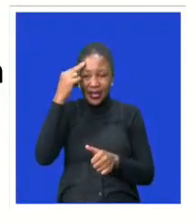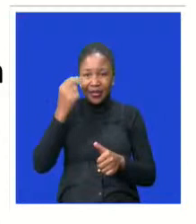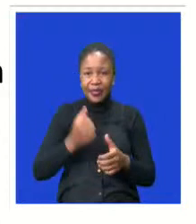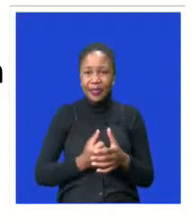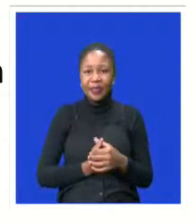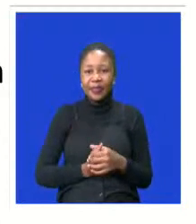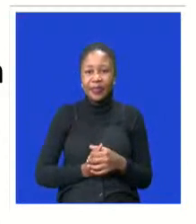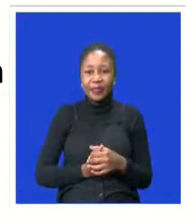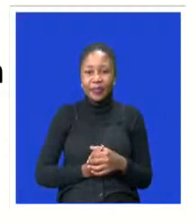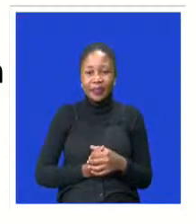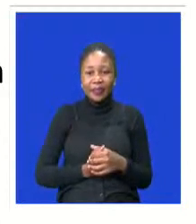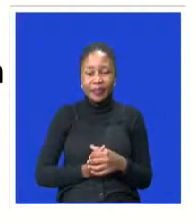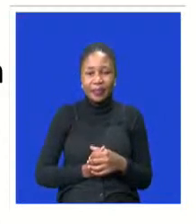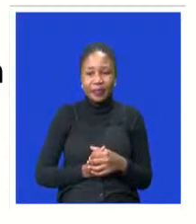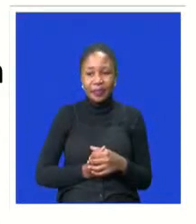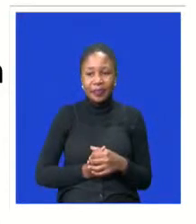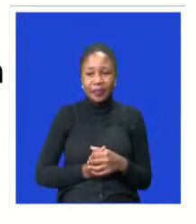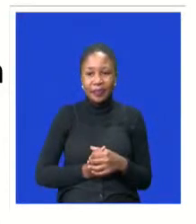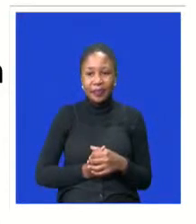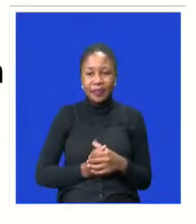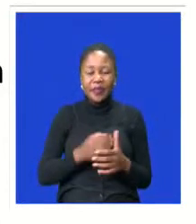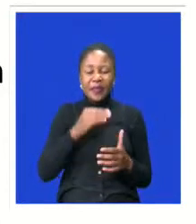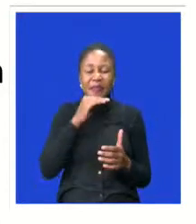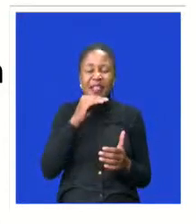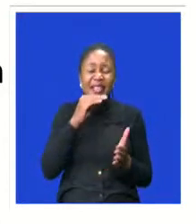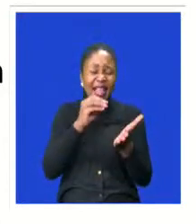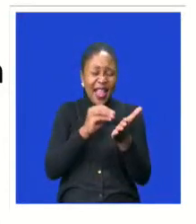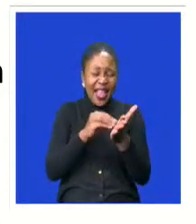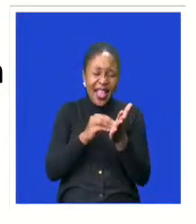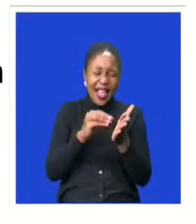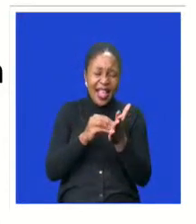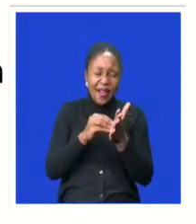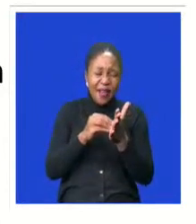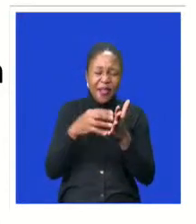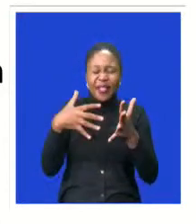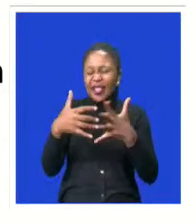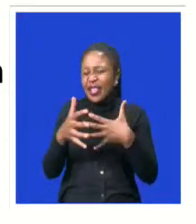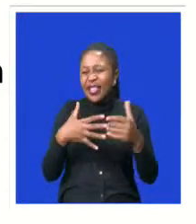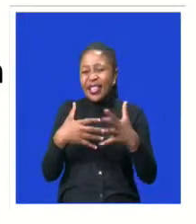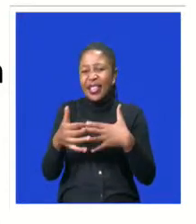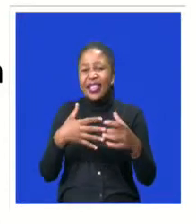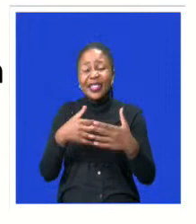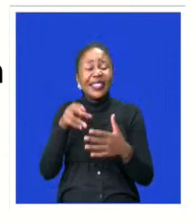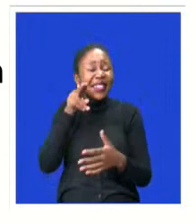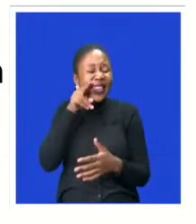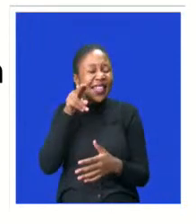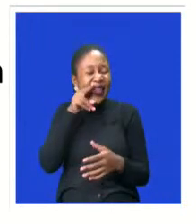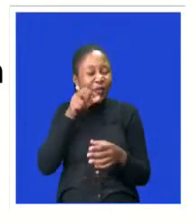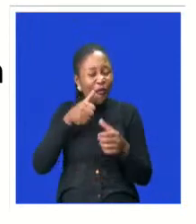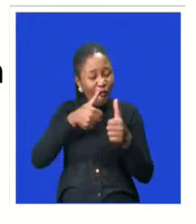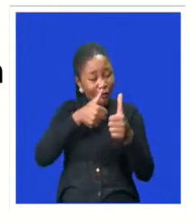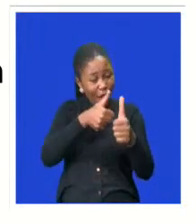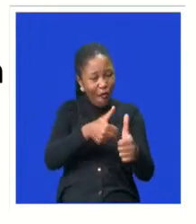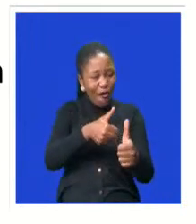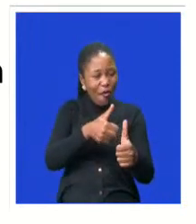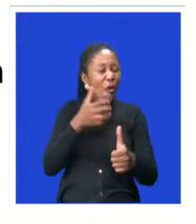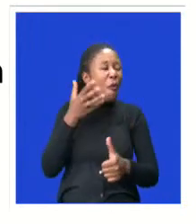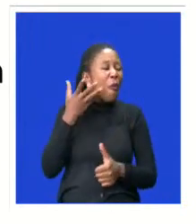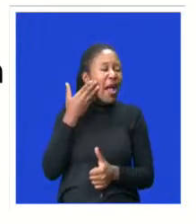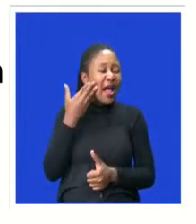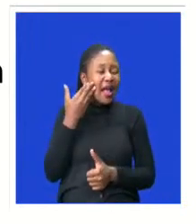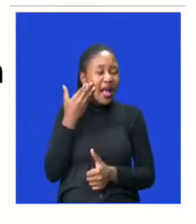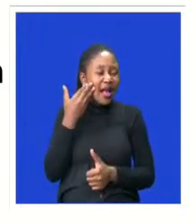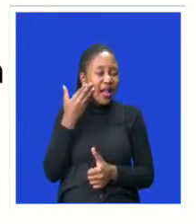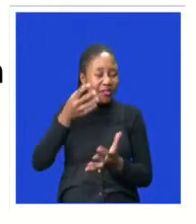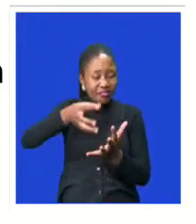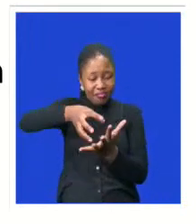So there are basic levels that you have to follow in organizing your ideas. So the first thing that